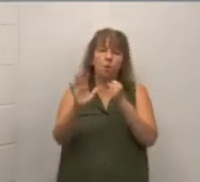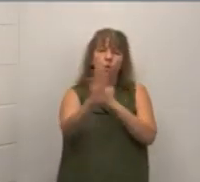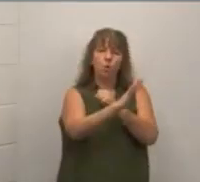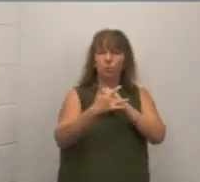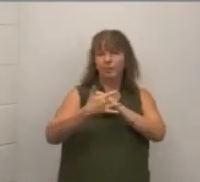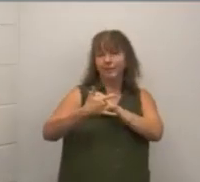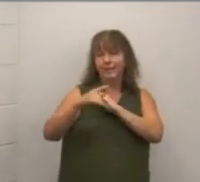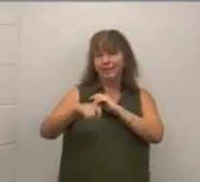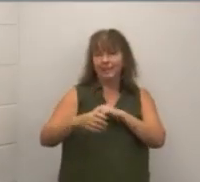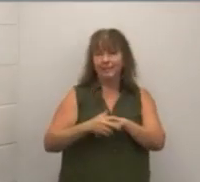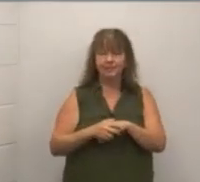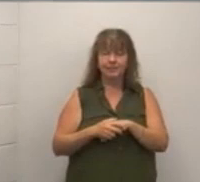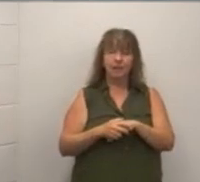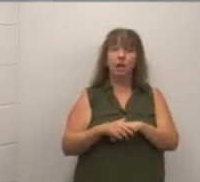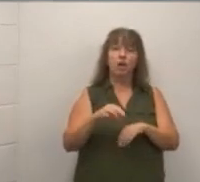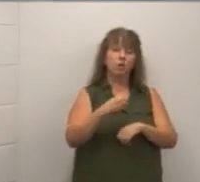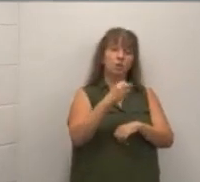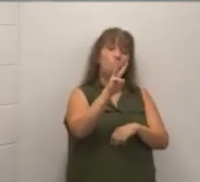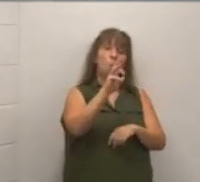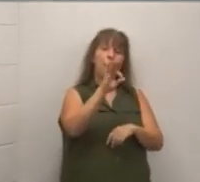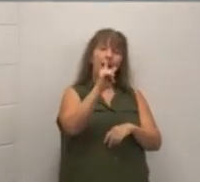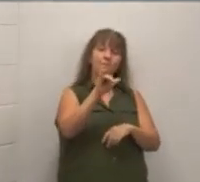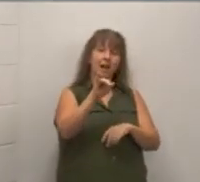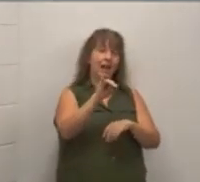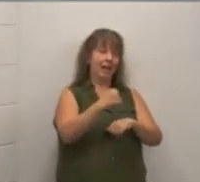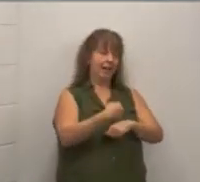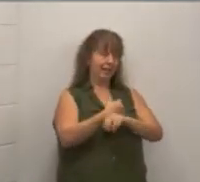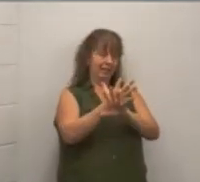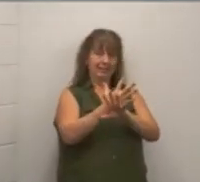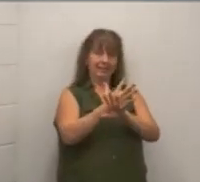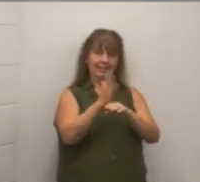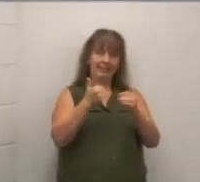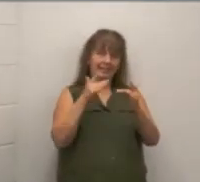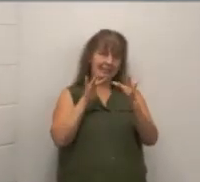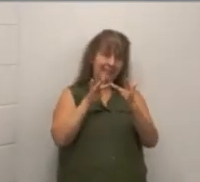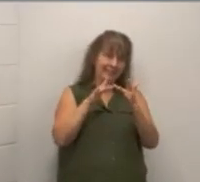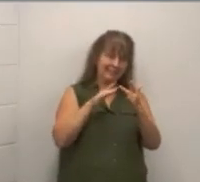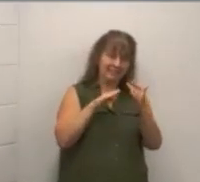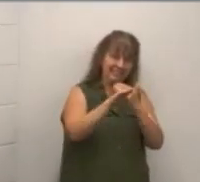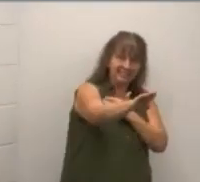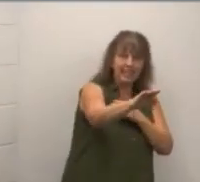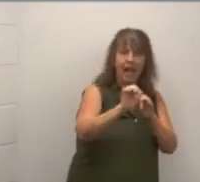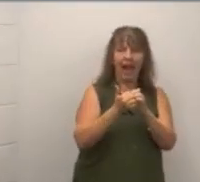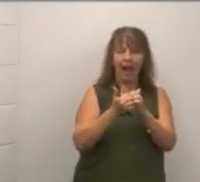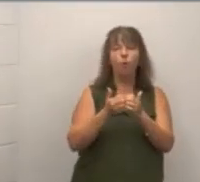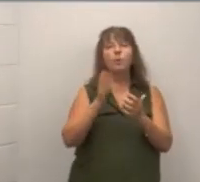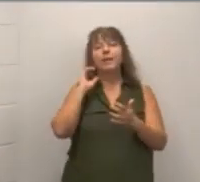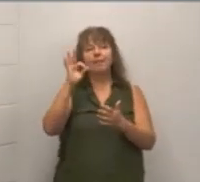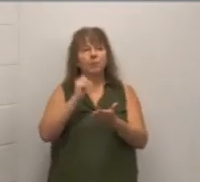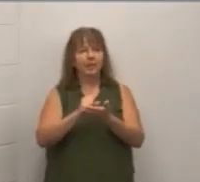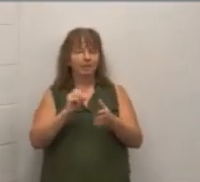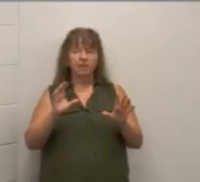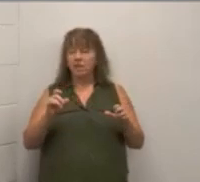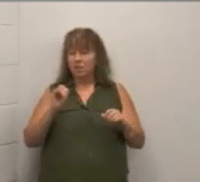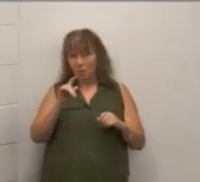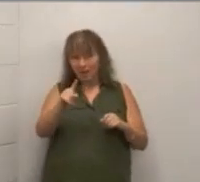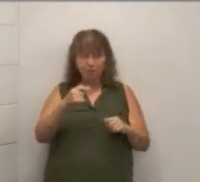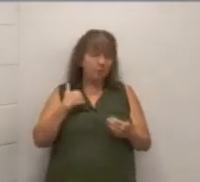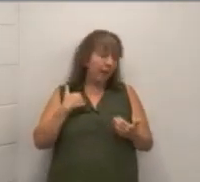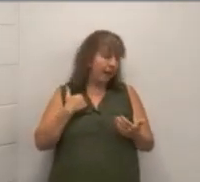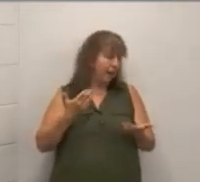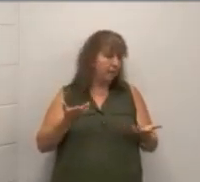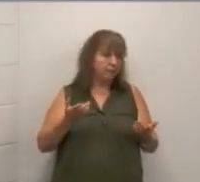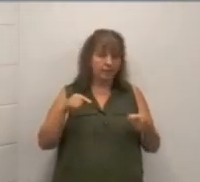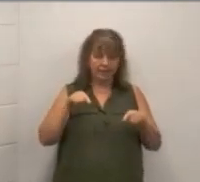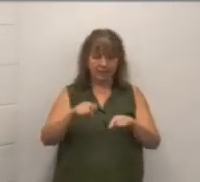on Wi-Fi access, should that be helpful. So in other words, if you have an assessment that's due during this block